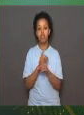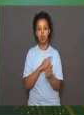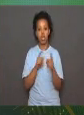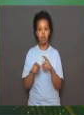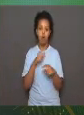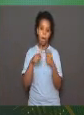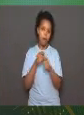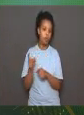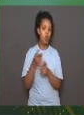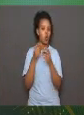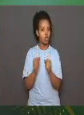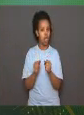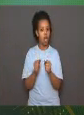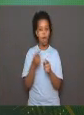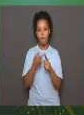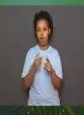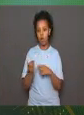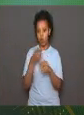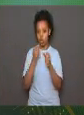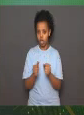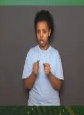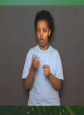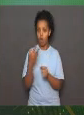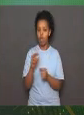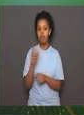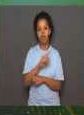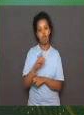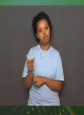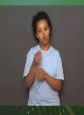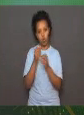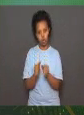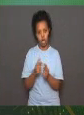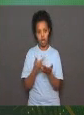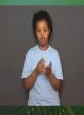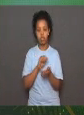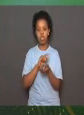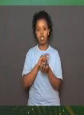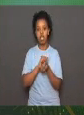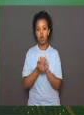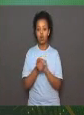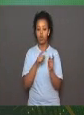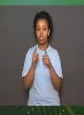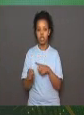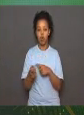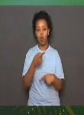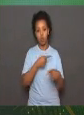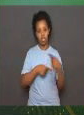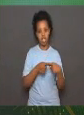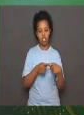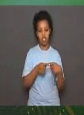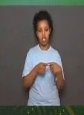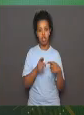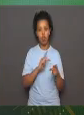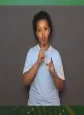yearly, monthly, and even daily. The changes are genetically programmed